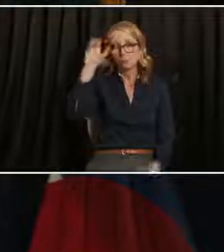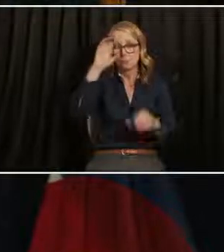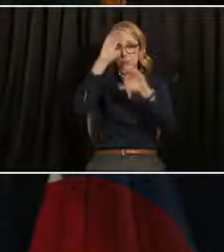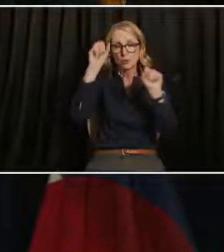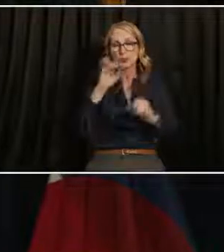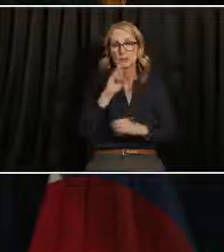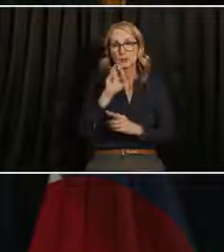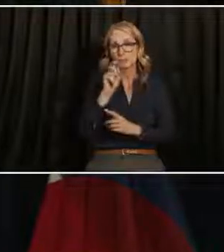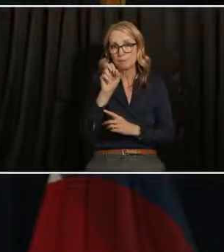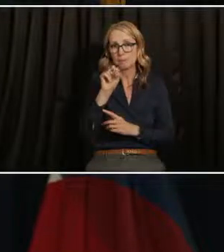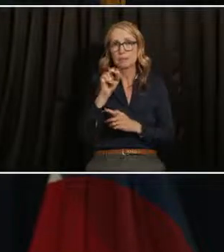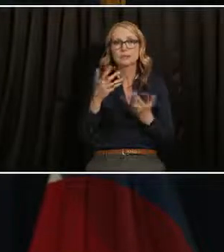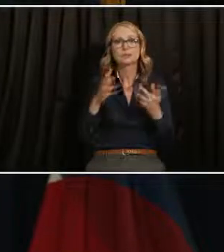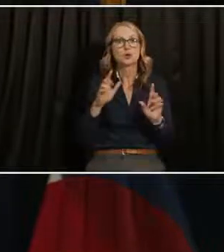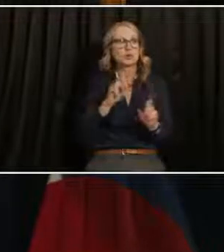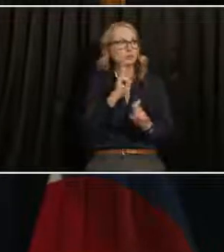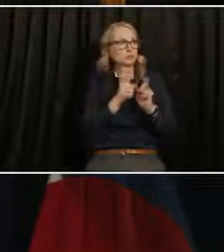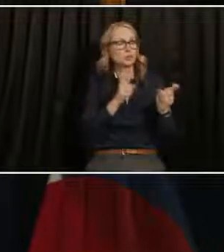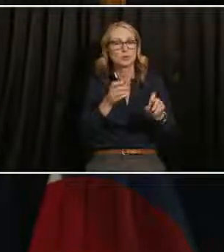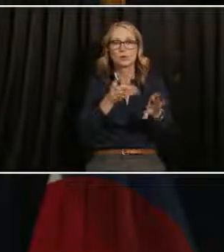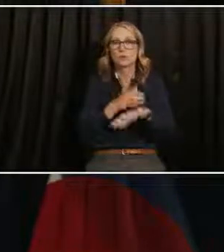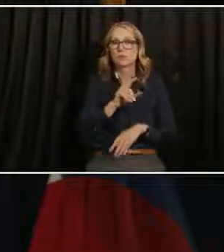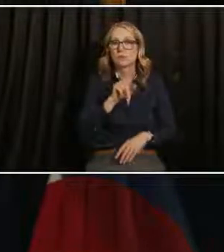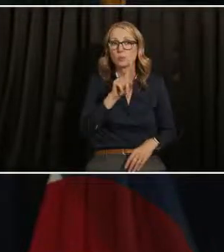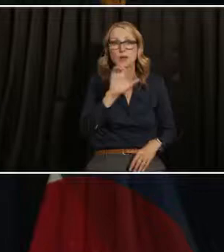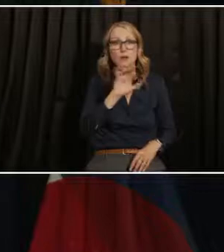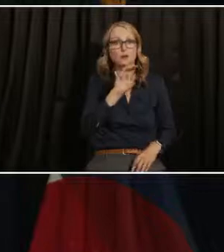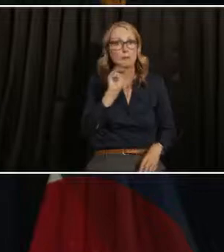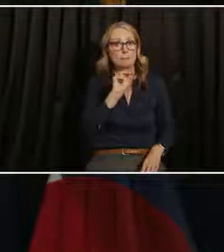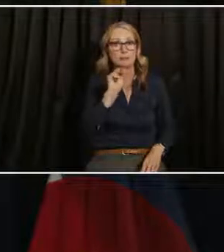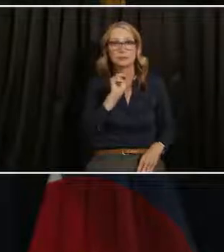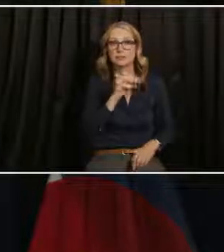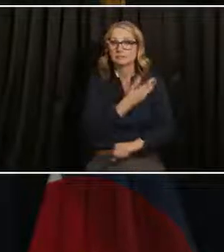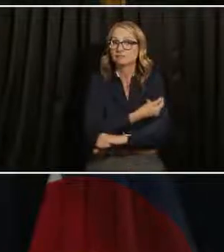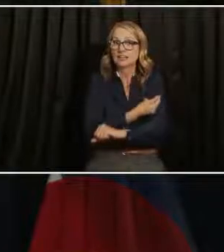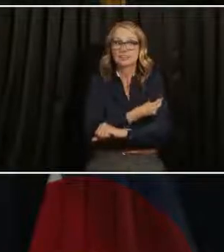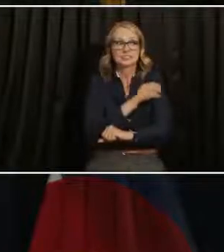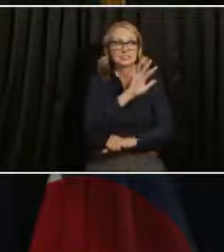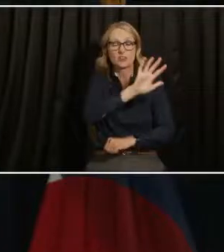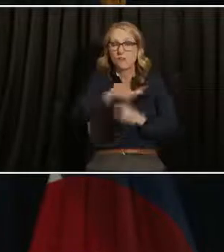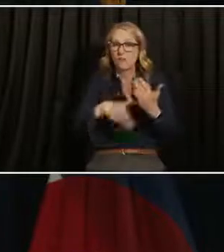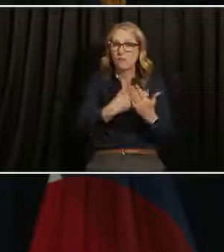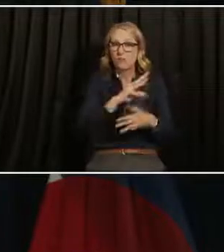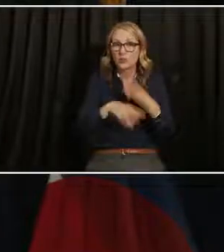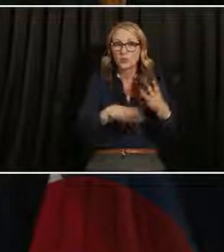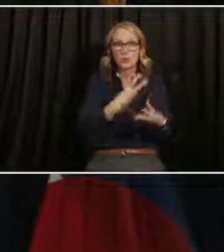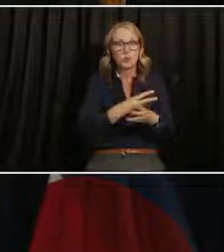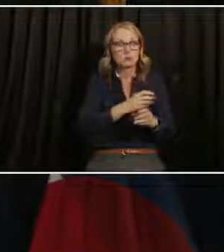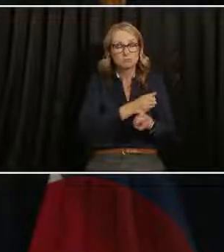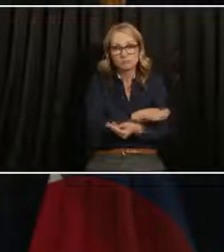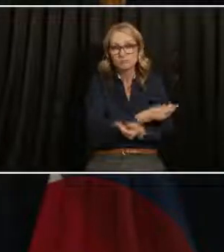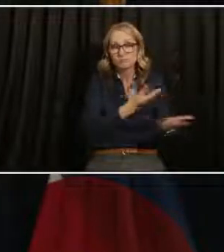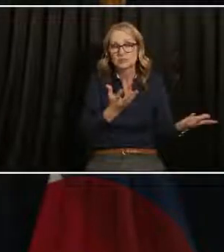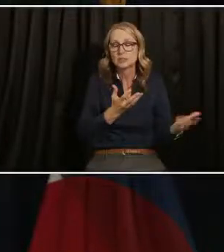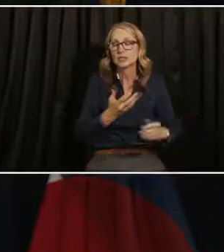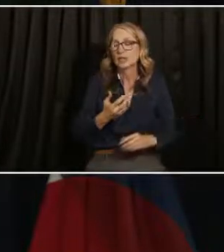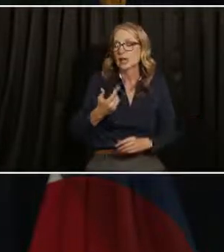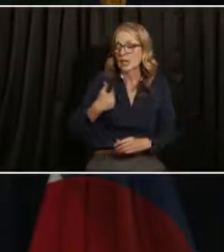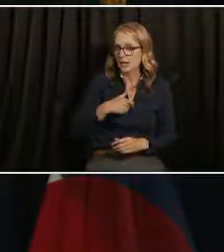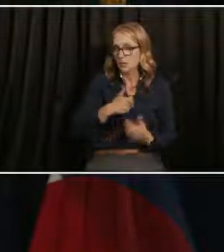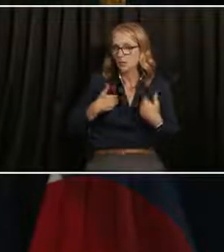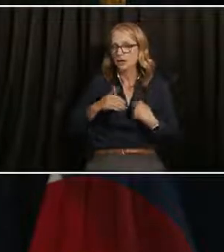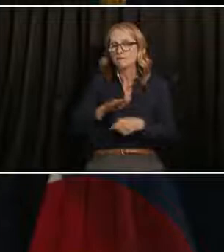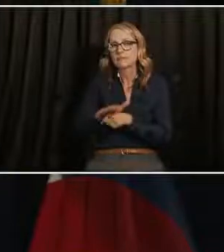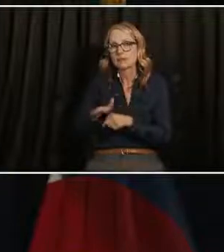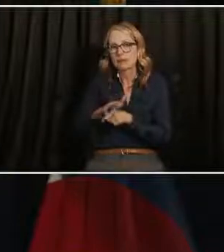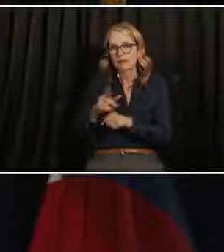than 100 million doses around the world, more to go. We can walk and chew gum at the same time. We can get boosters to everybody who wants